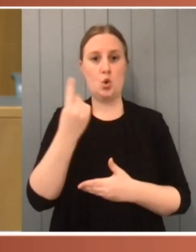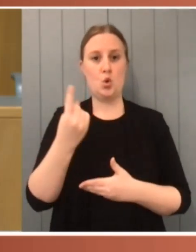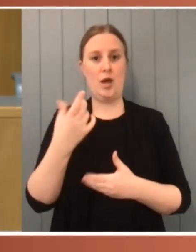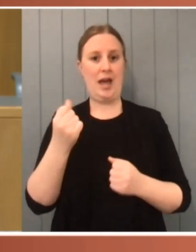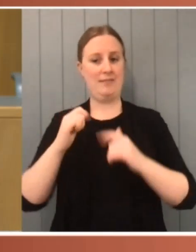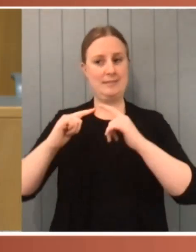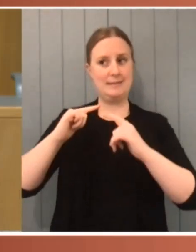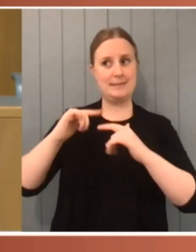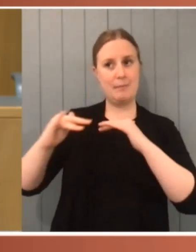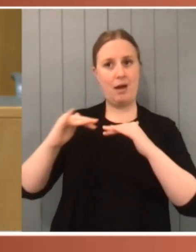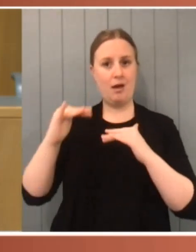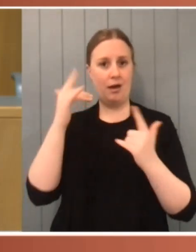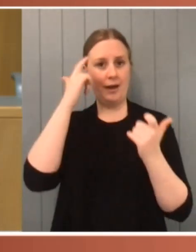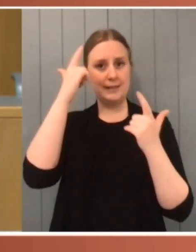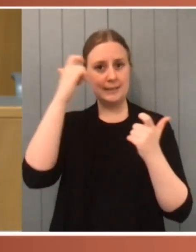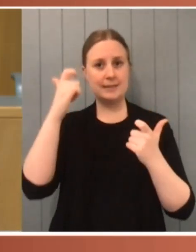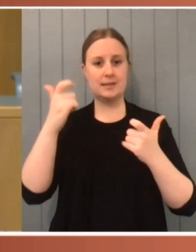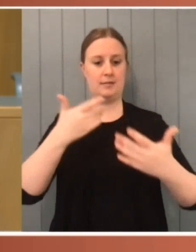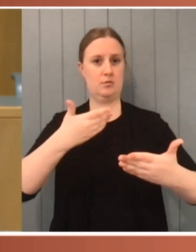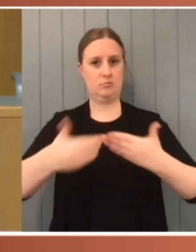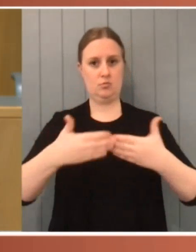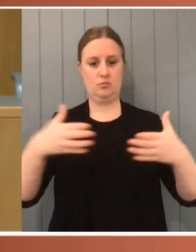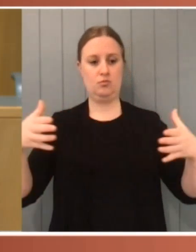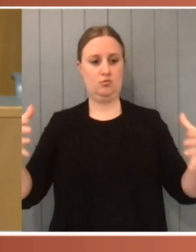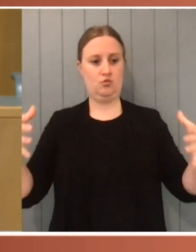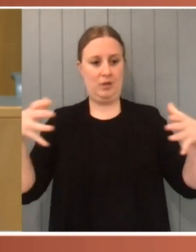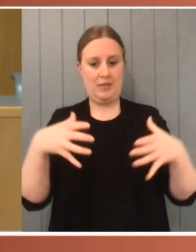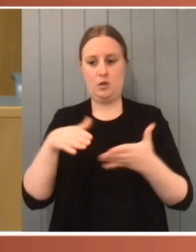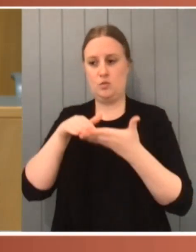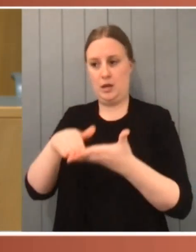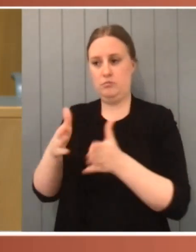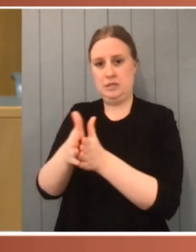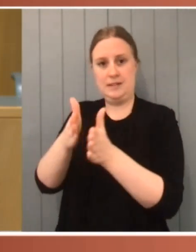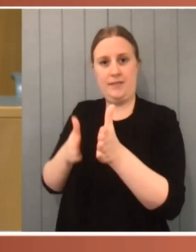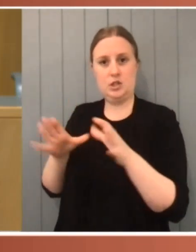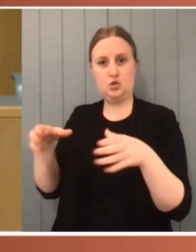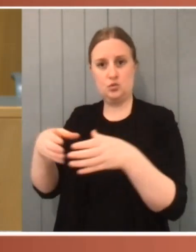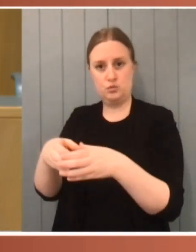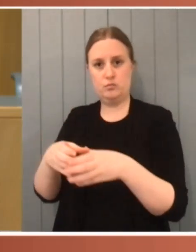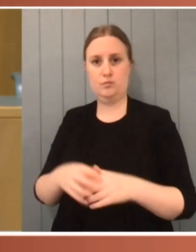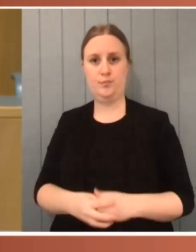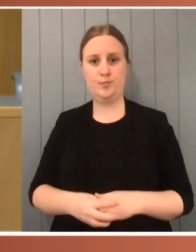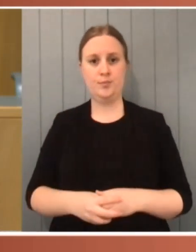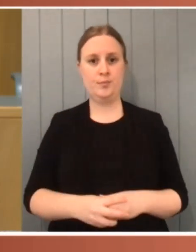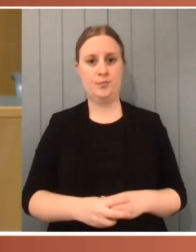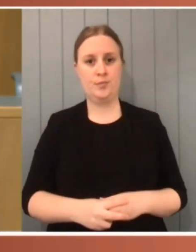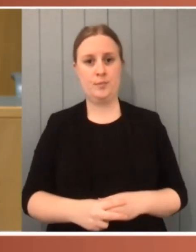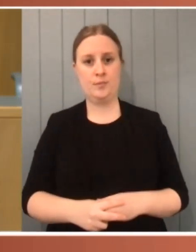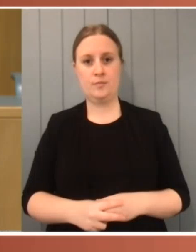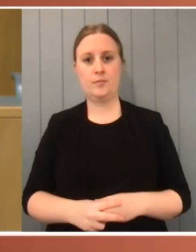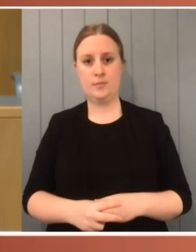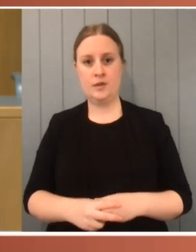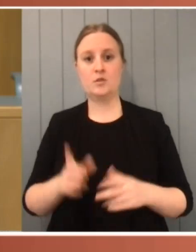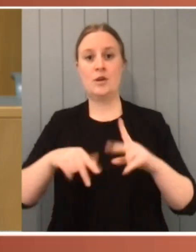disadvantaged groups. So here, the argument is, the relation with public reasoning is that when everyone votes, when